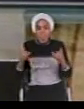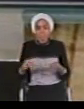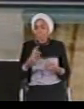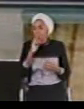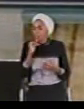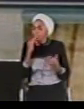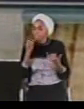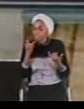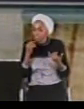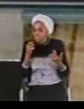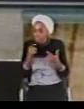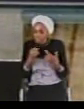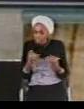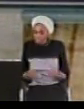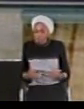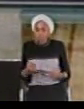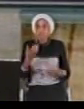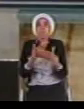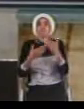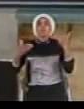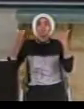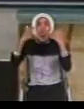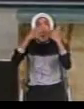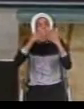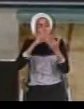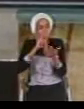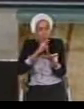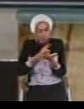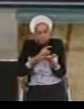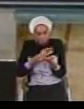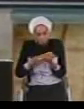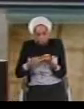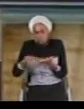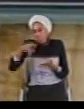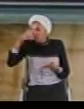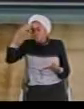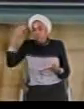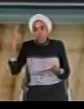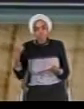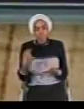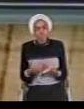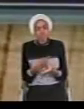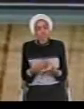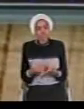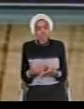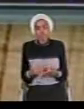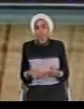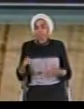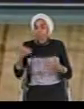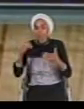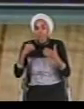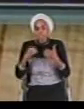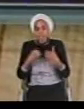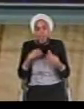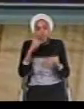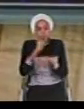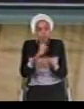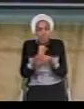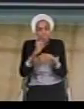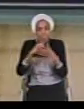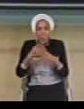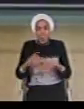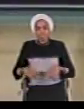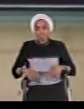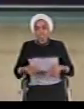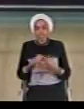heavenly and progressive, pure, because the gospel had worked in their lives. Look